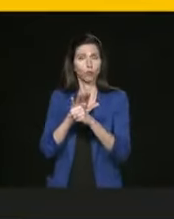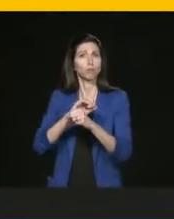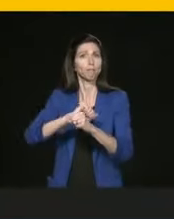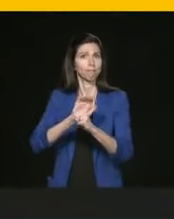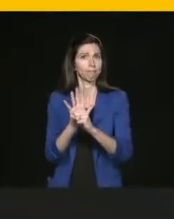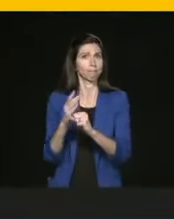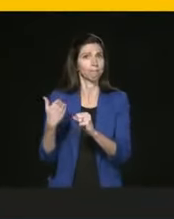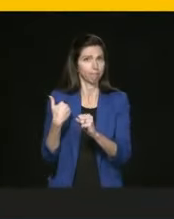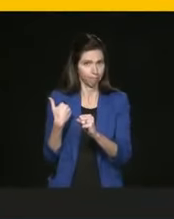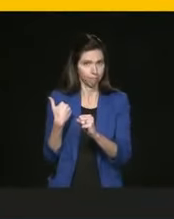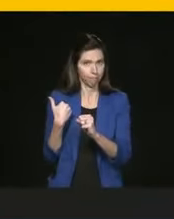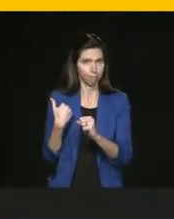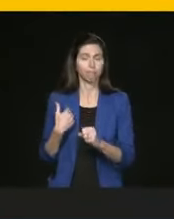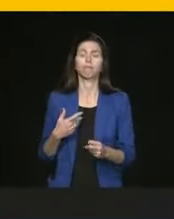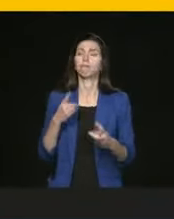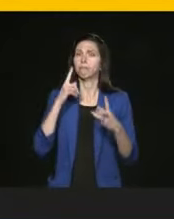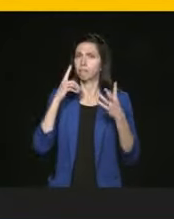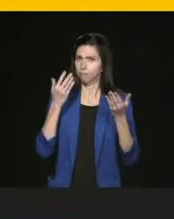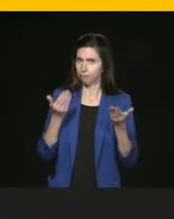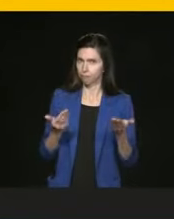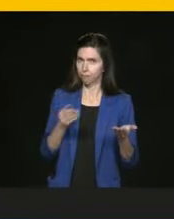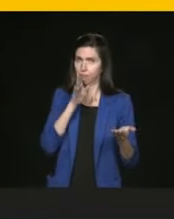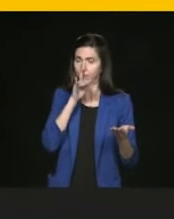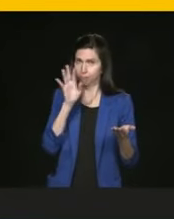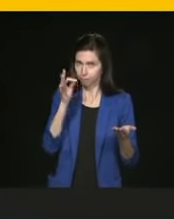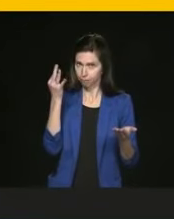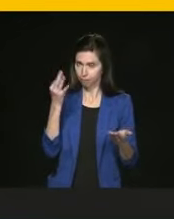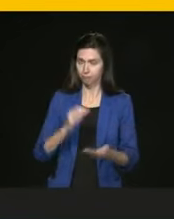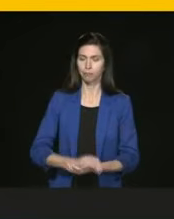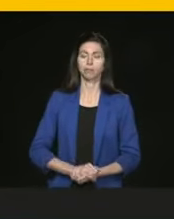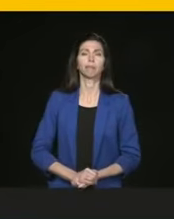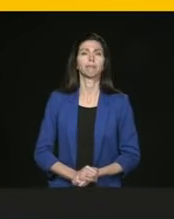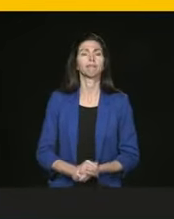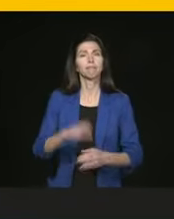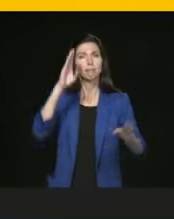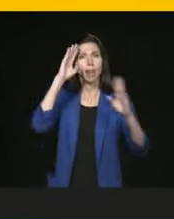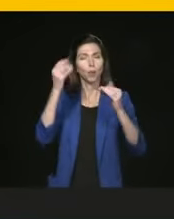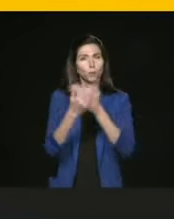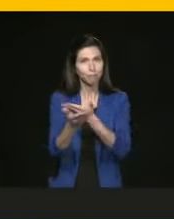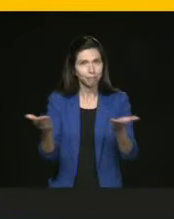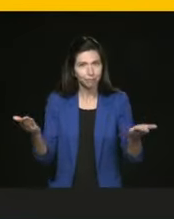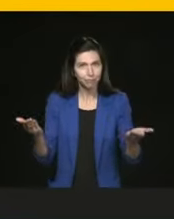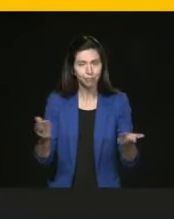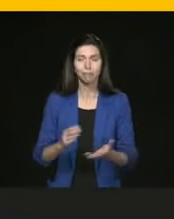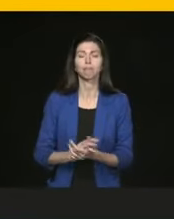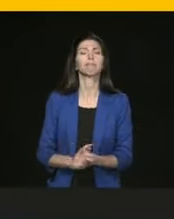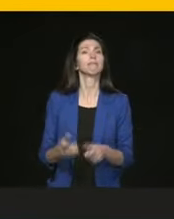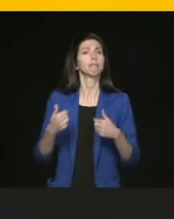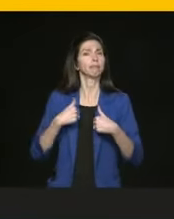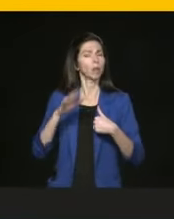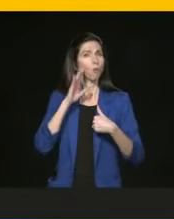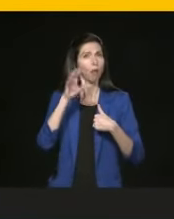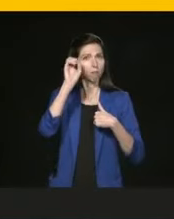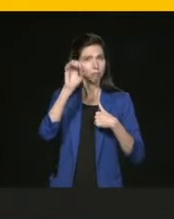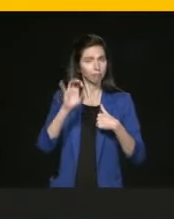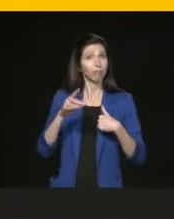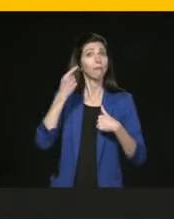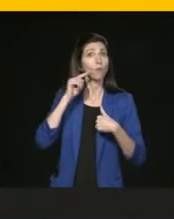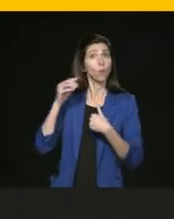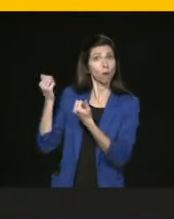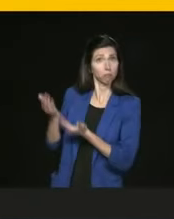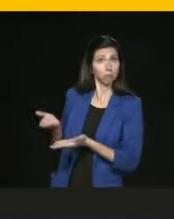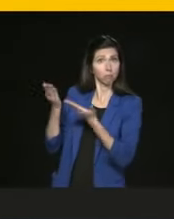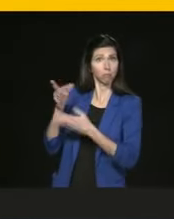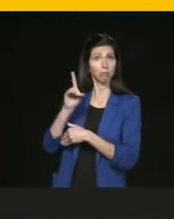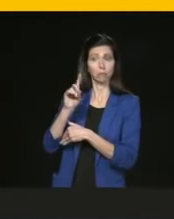qui est administratrice en chef. On behalf of Dr. Tam, Canada's chief public health officer, I will begin with the usual daily